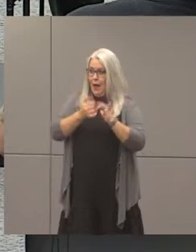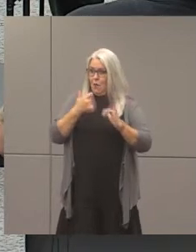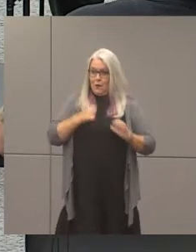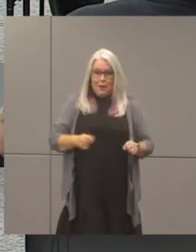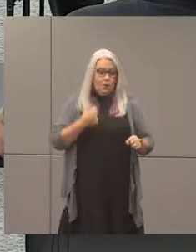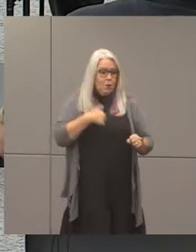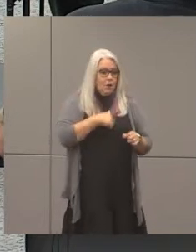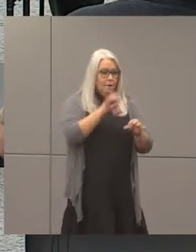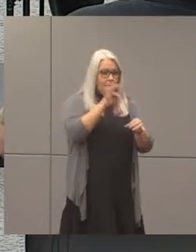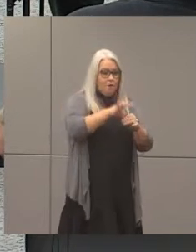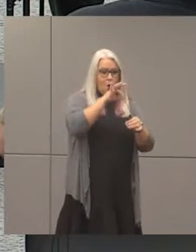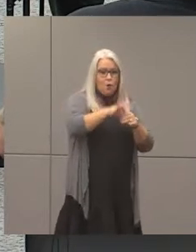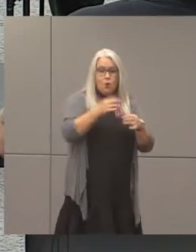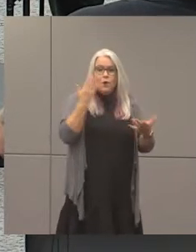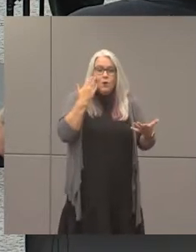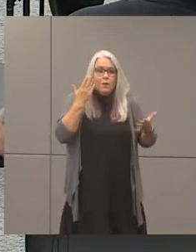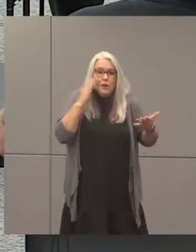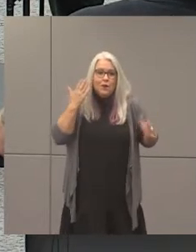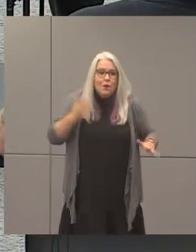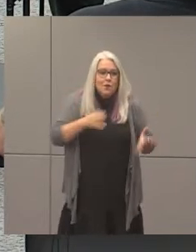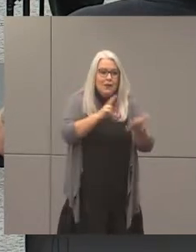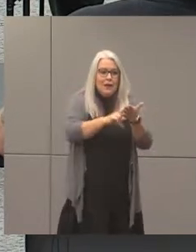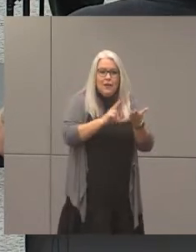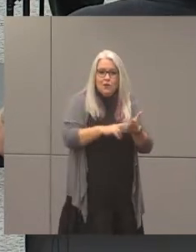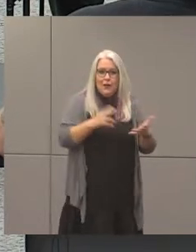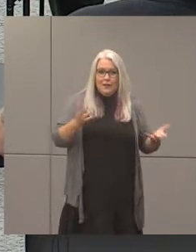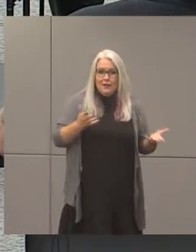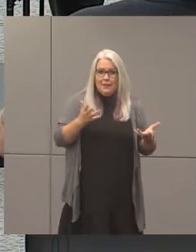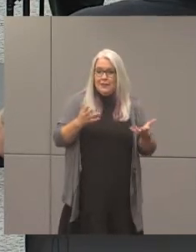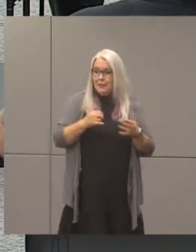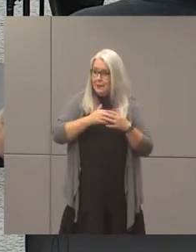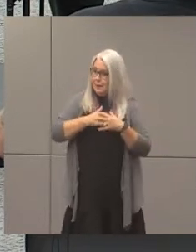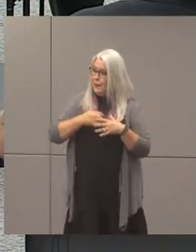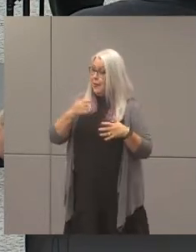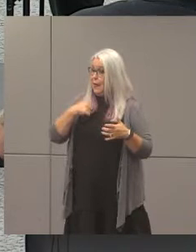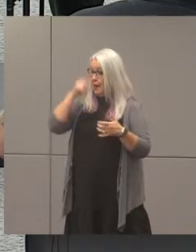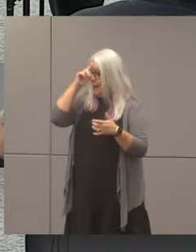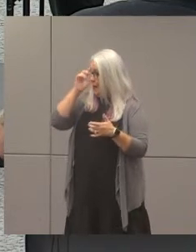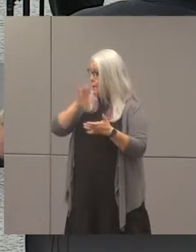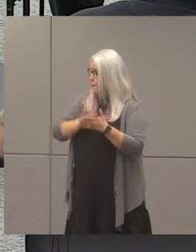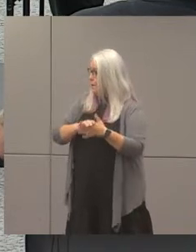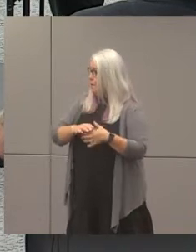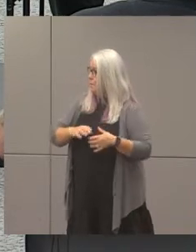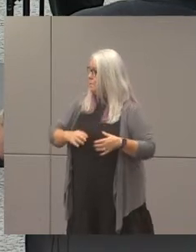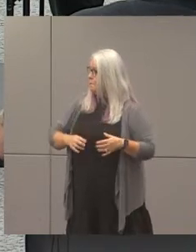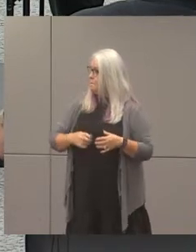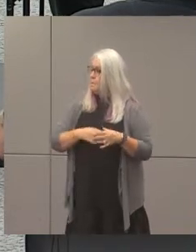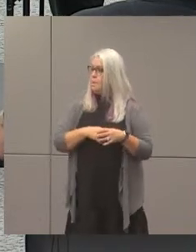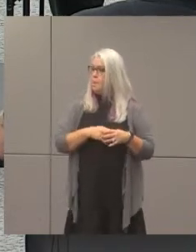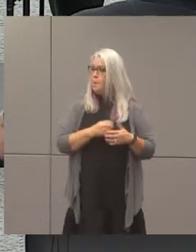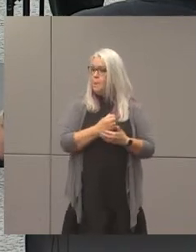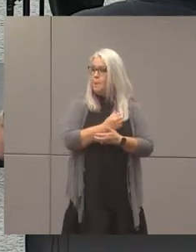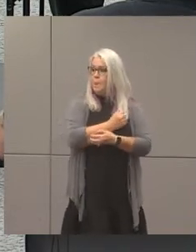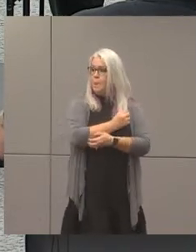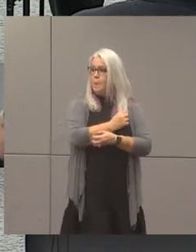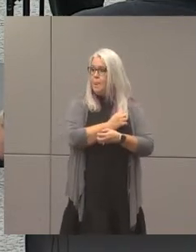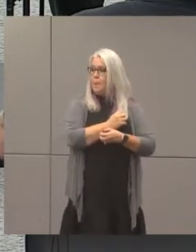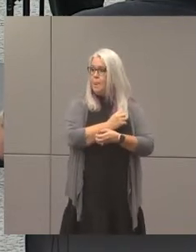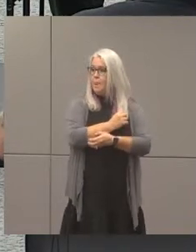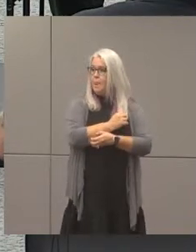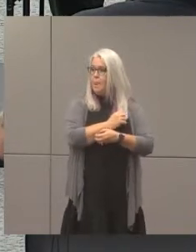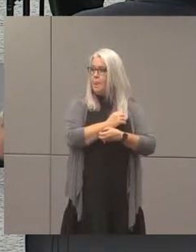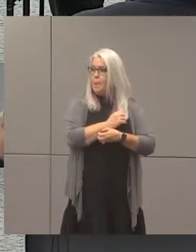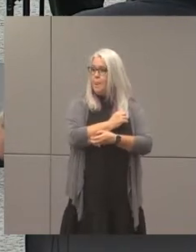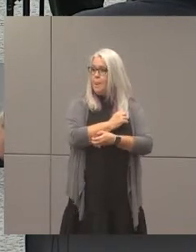don't know what the contract is yet? I just don't feel comfortable. I believe that there will be an attorney. It was already said that an attorney will